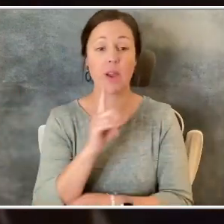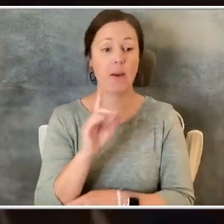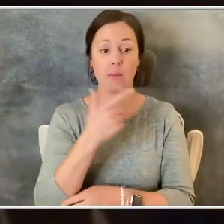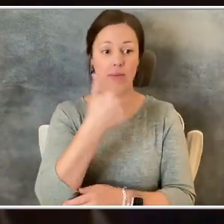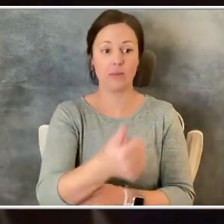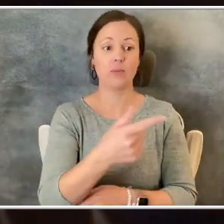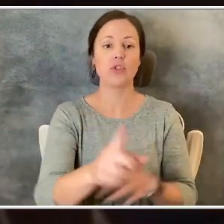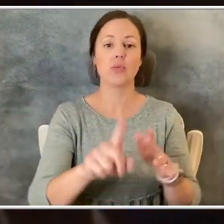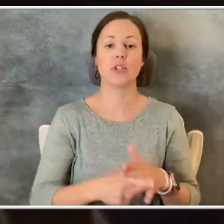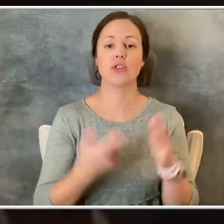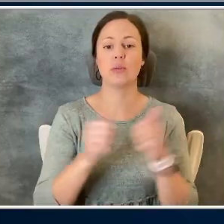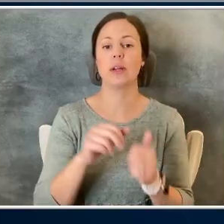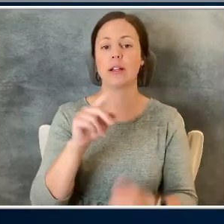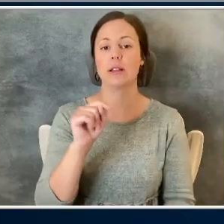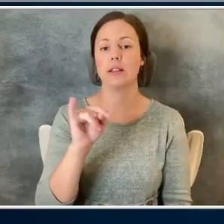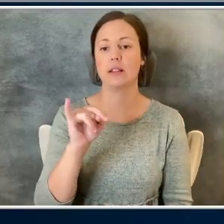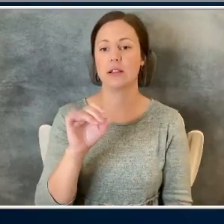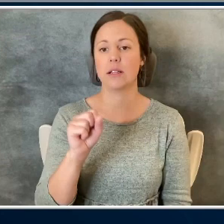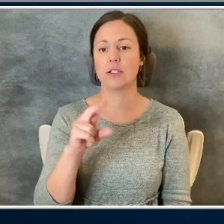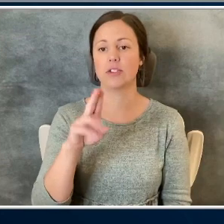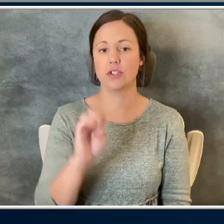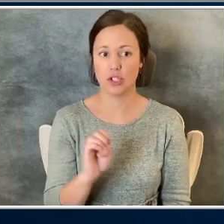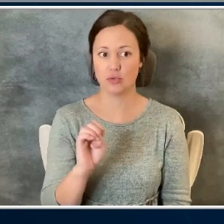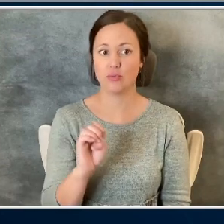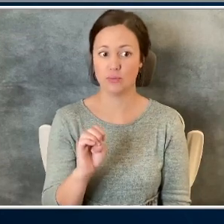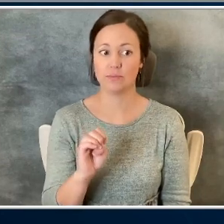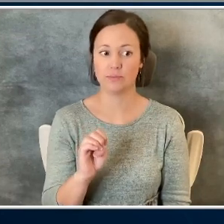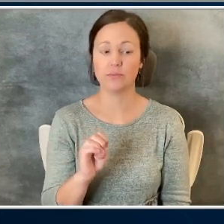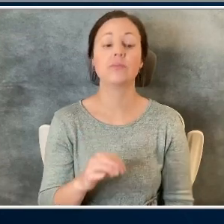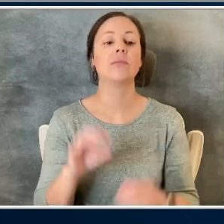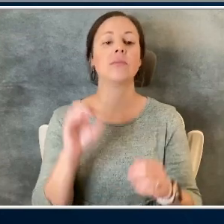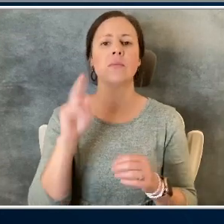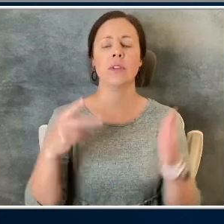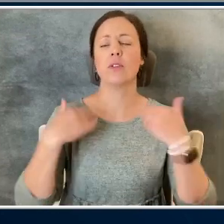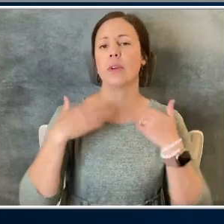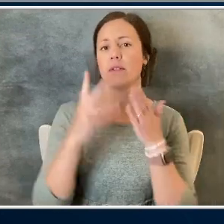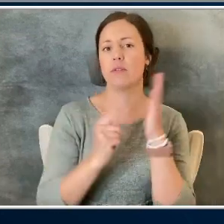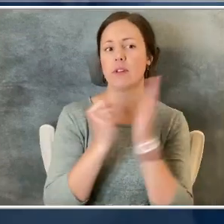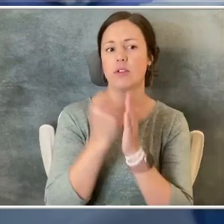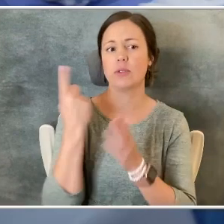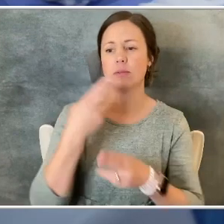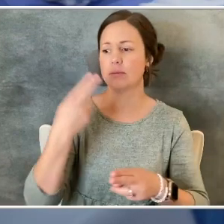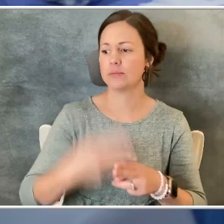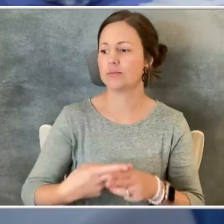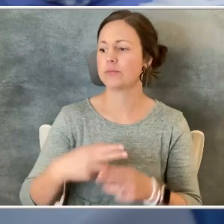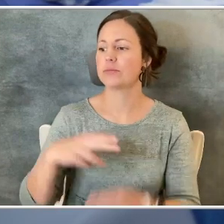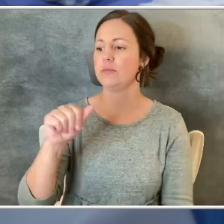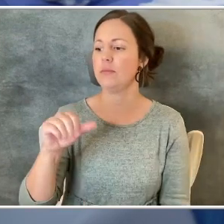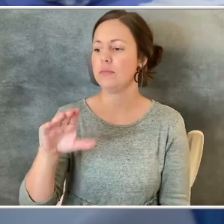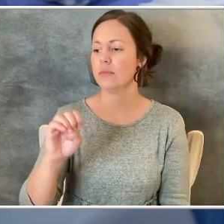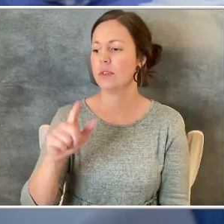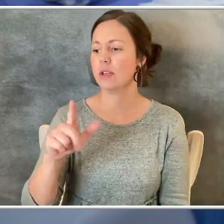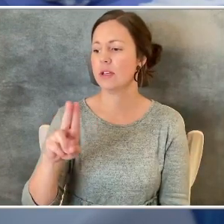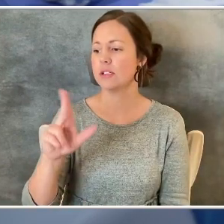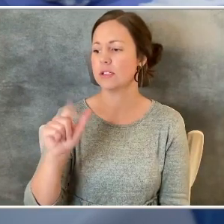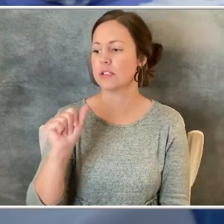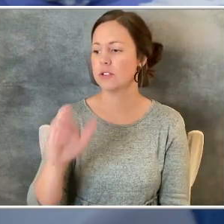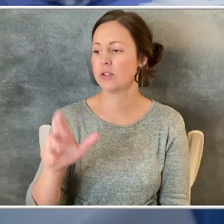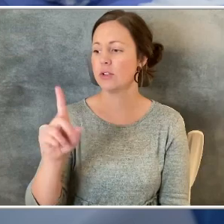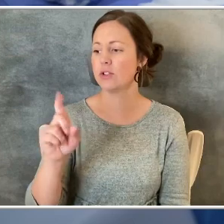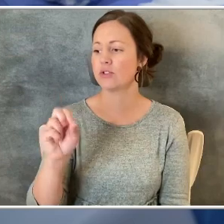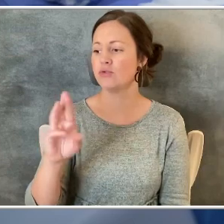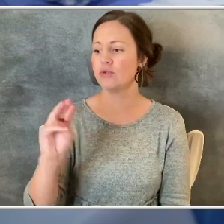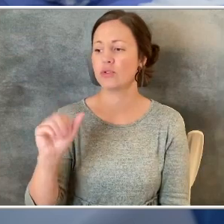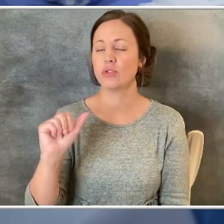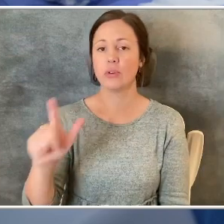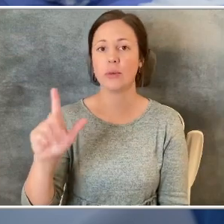expander. Okay, so now we have a video of something called the acellular dermal matrix,